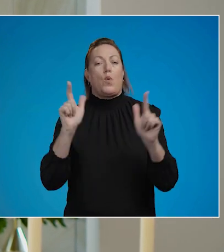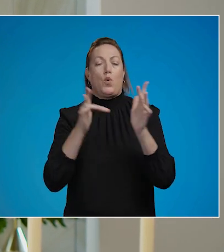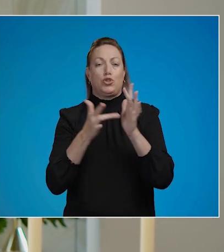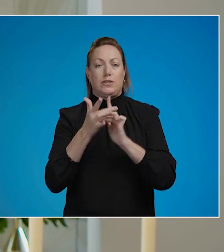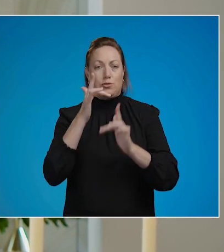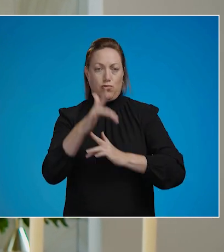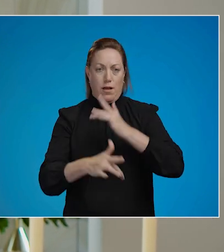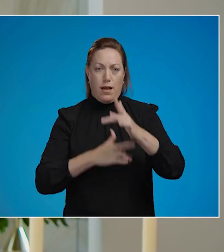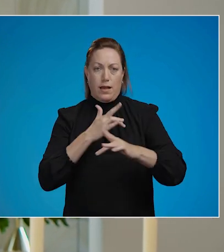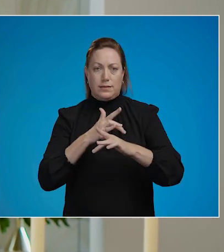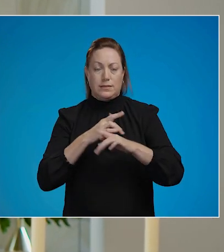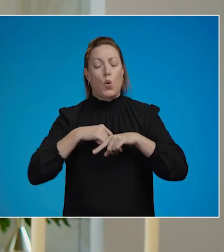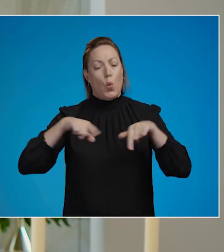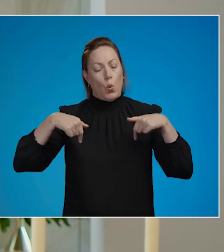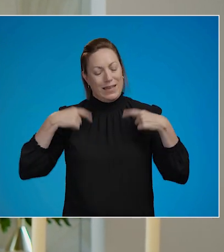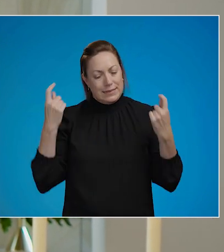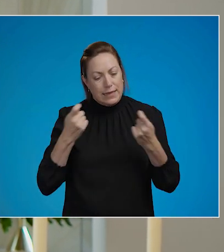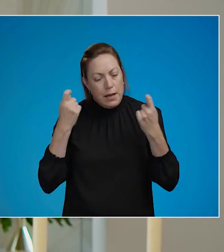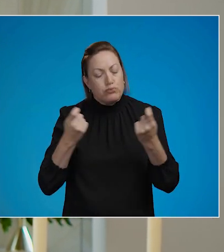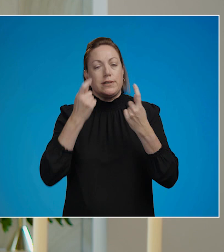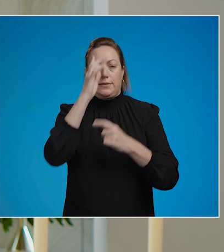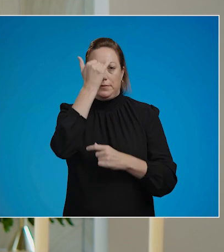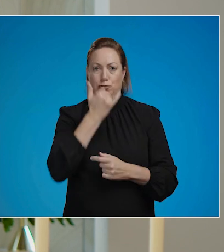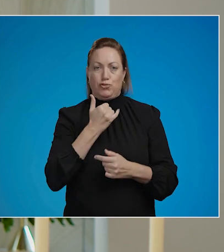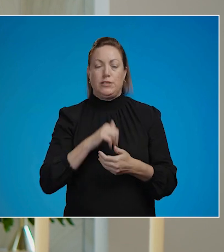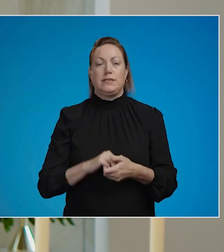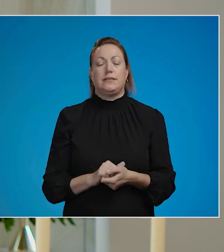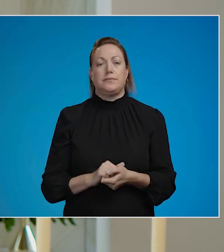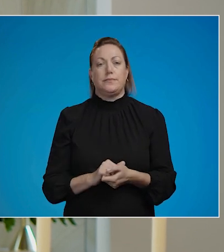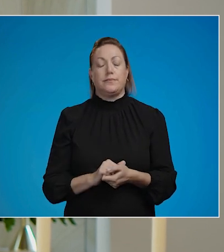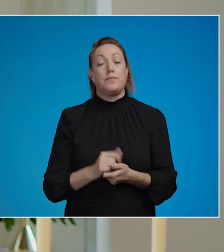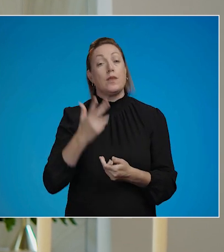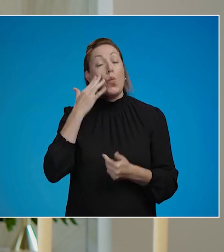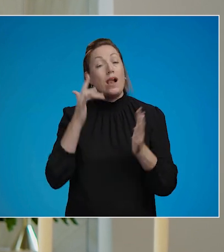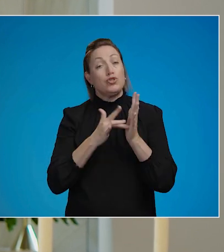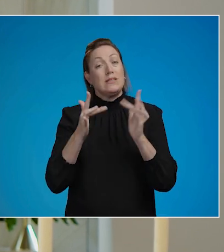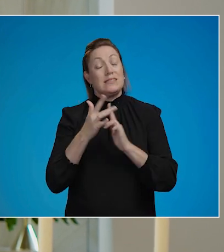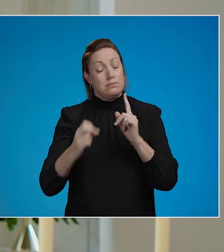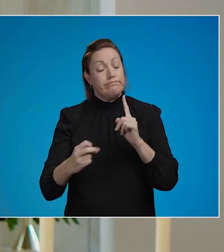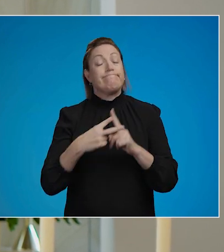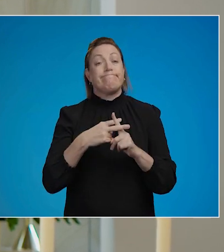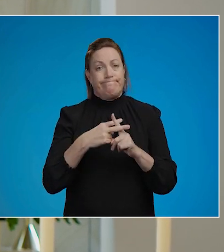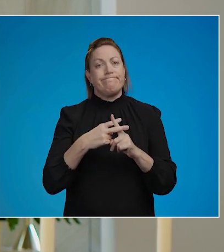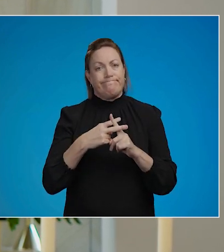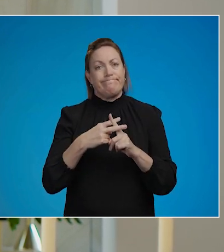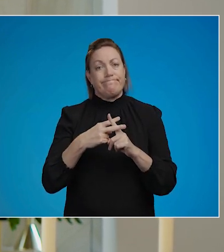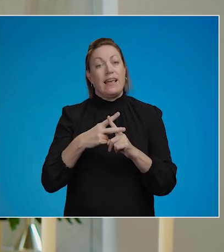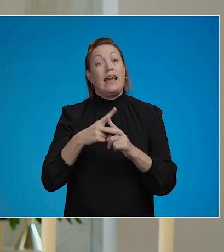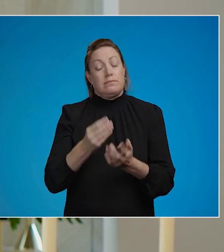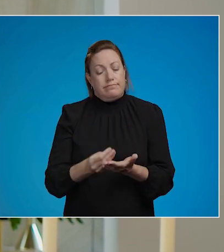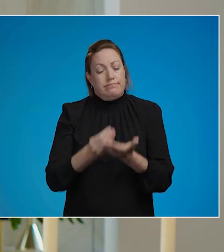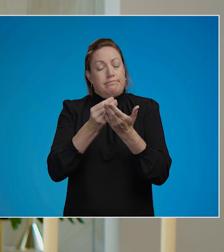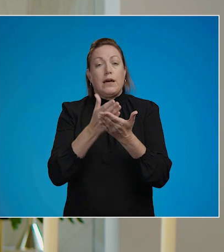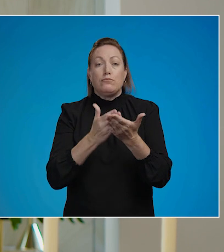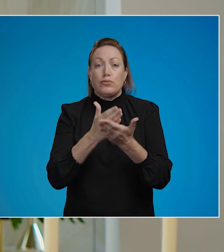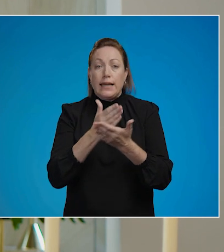Jesus Christ, at whose command we celebrate these mysteries. For on the night he was betrayed, he himself took bread, and